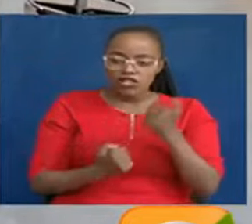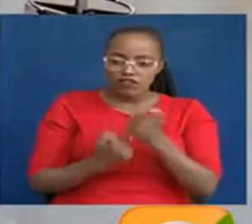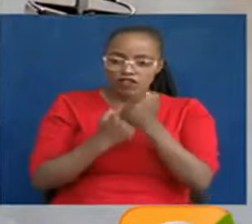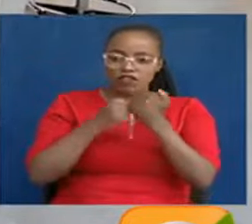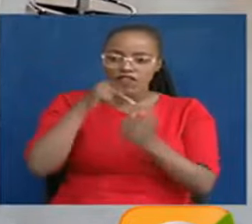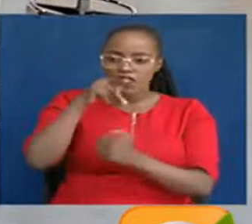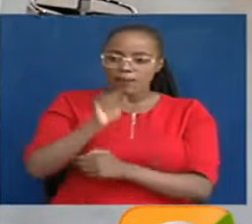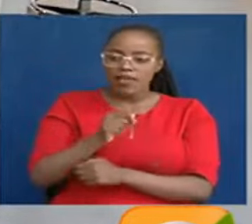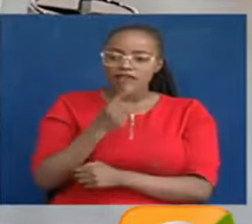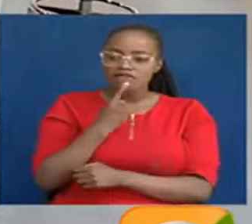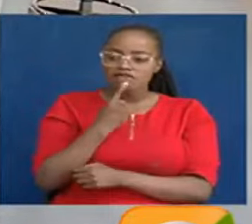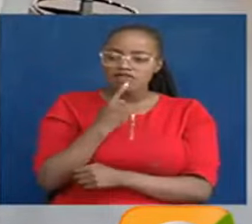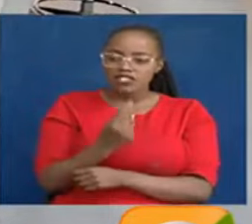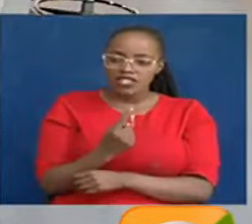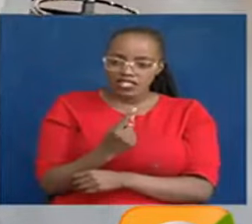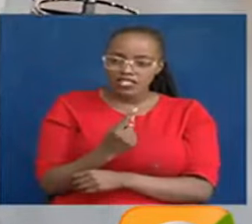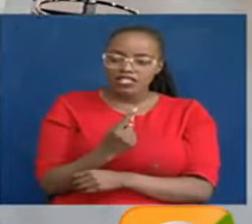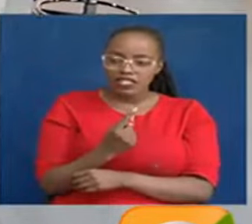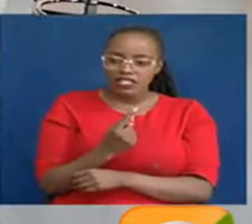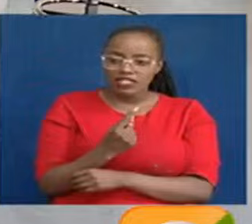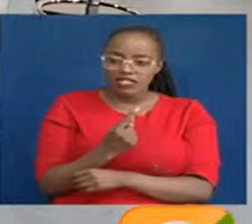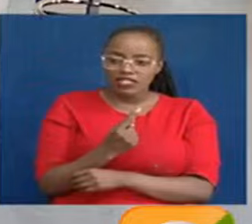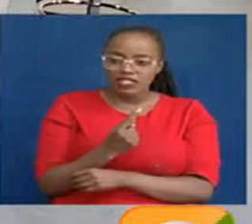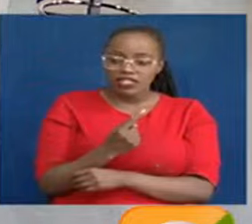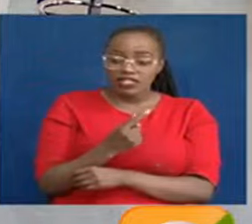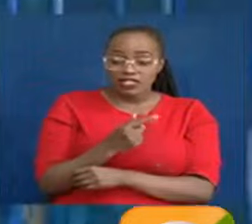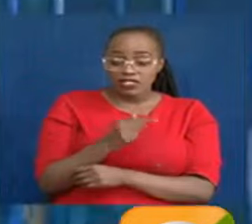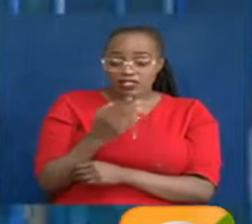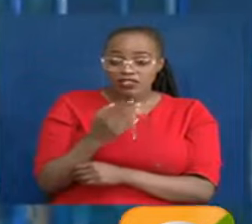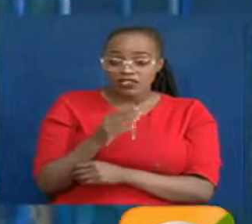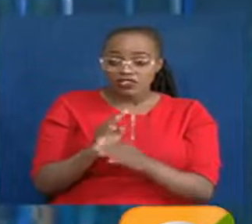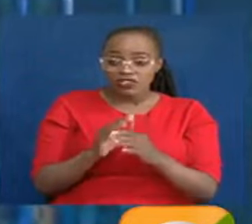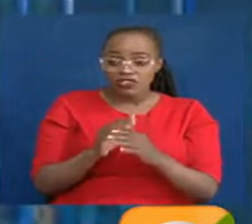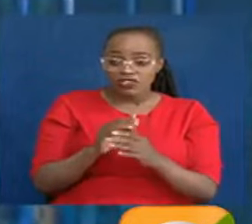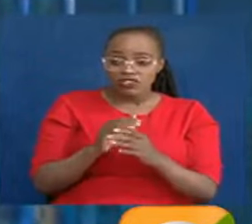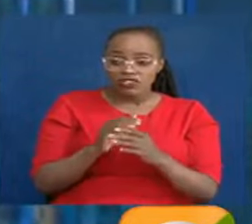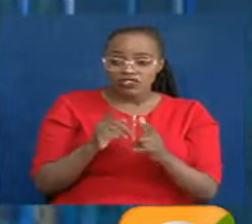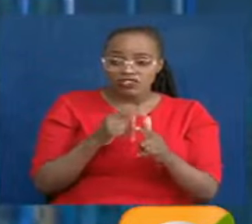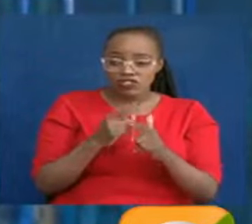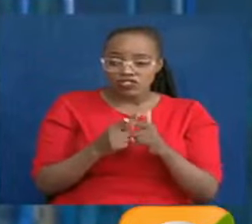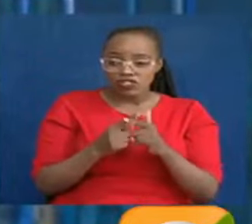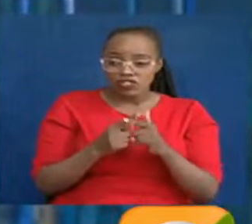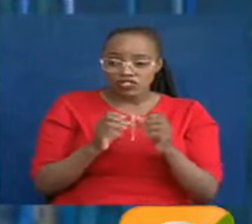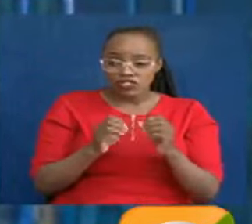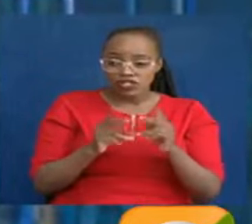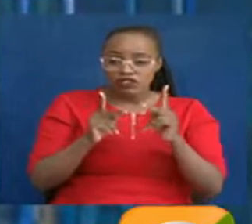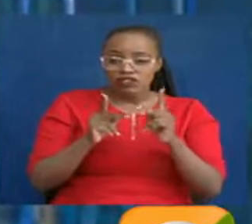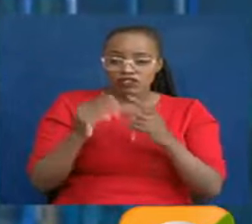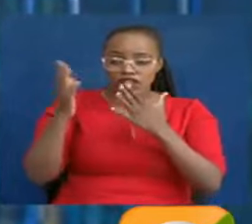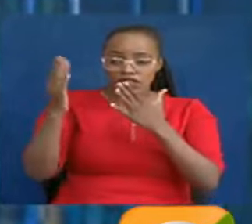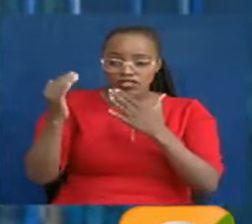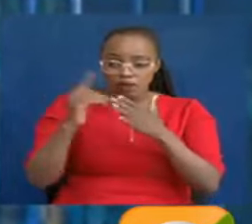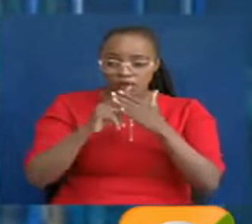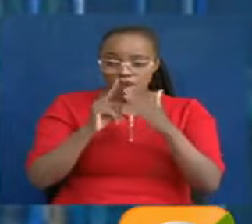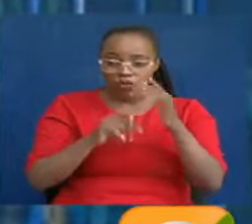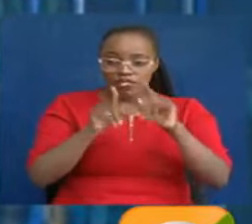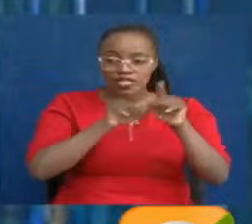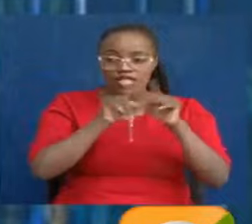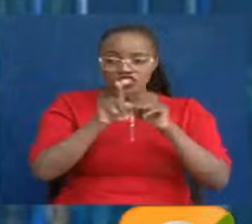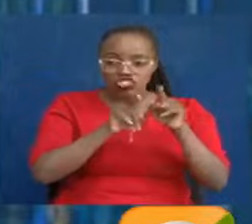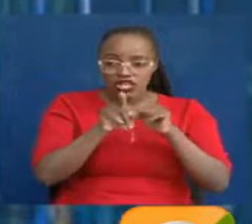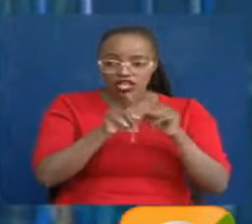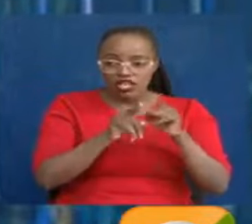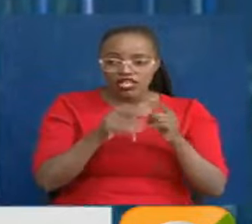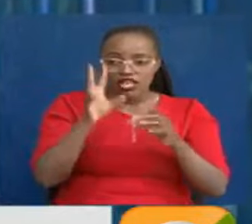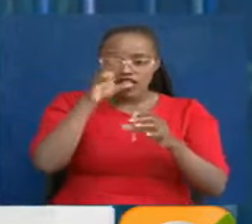said just now, the key to drive the economy is coming from three aspects. The first one is driving investments. Yeah. I